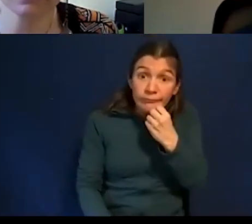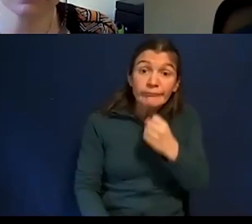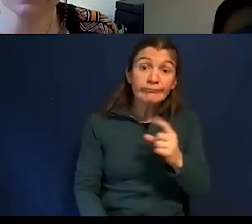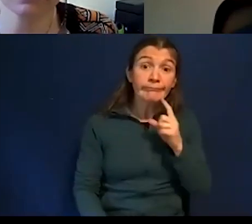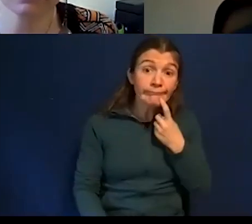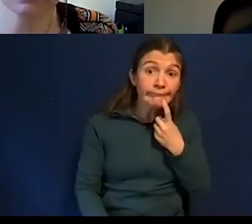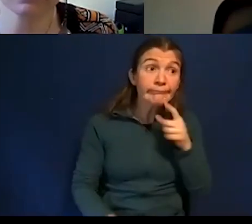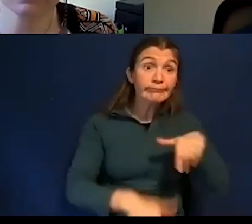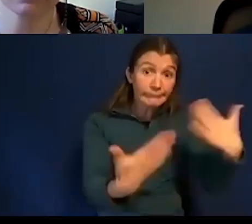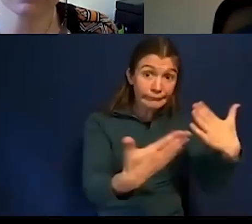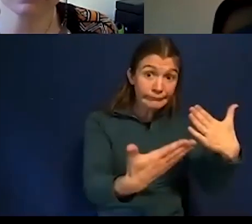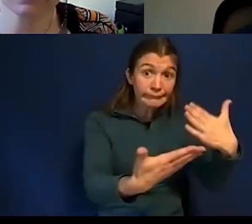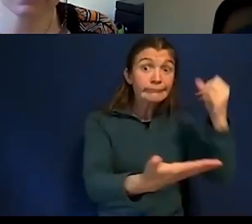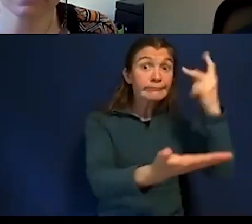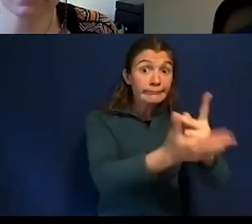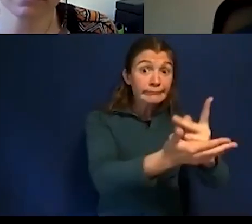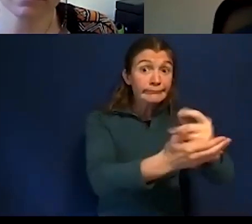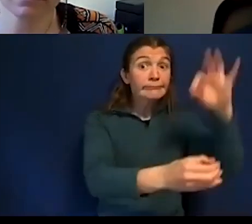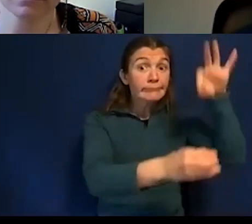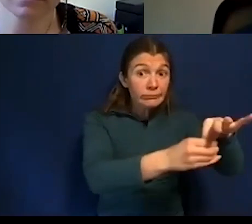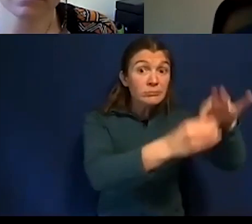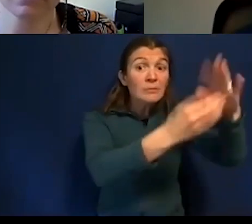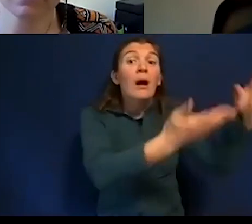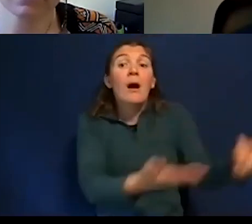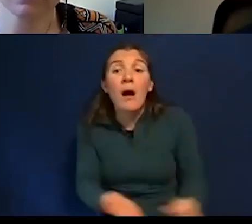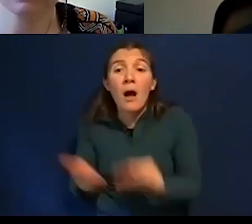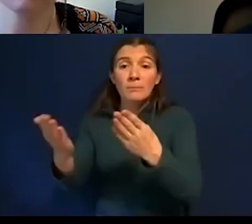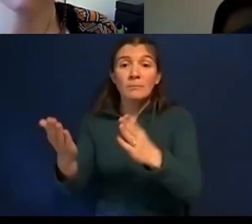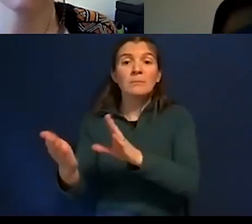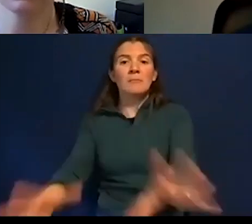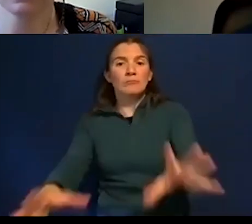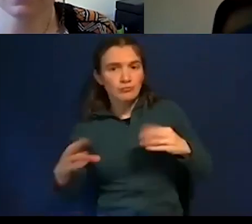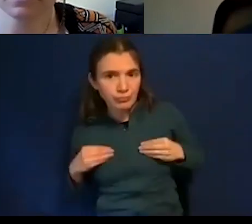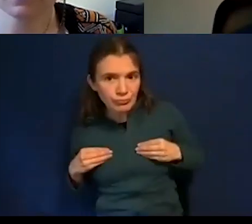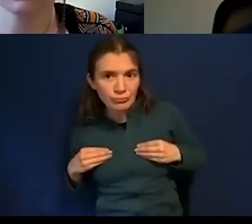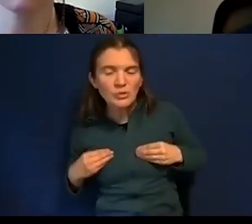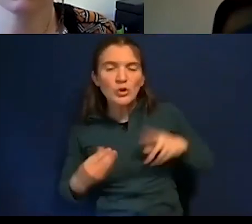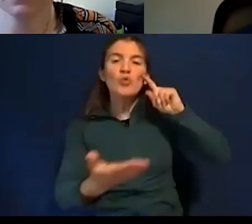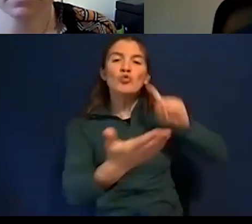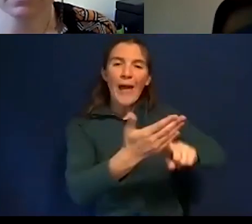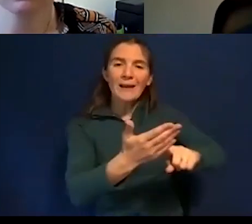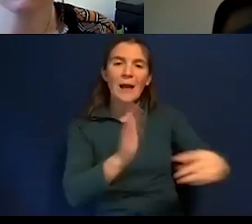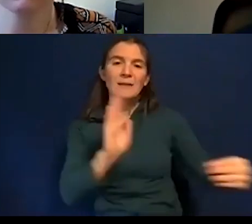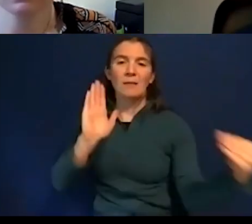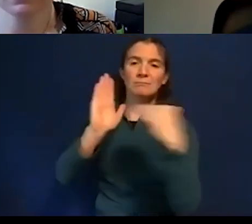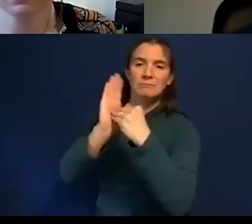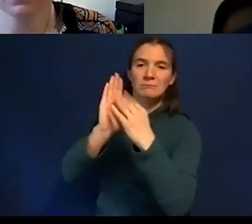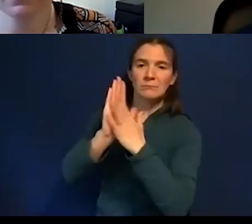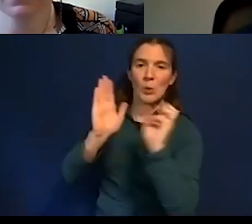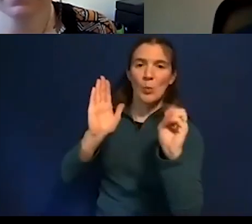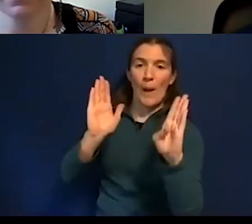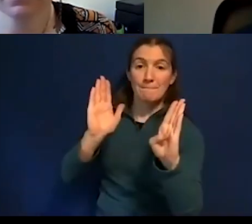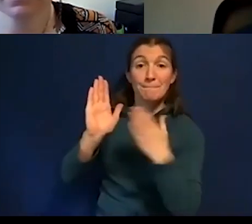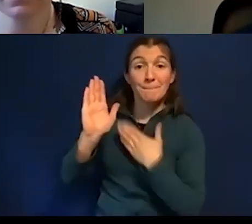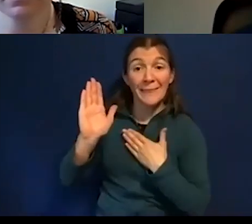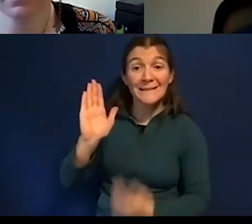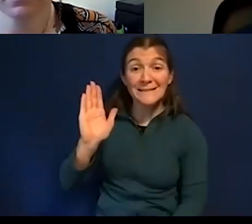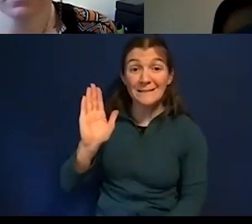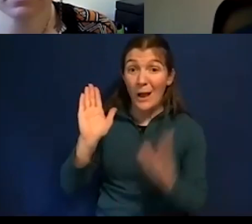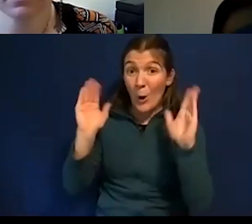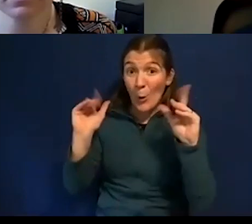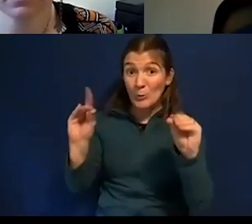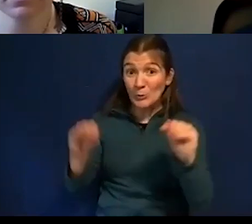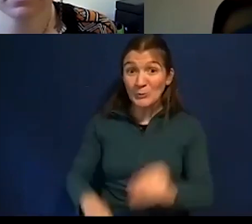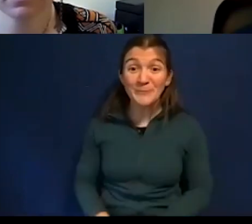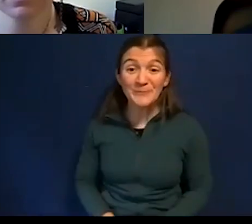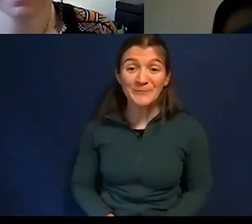by BCS at RTM. So to recognize RTM, it should be well published on the website. And I hope you can take care of